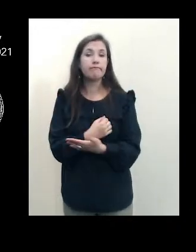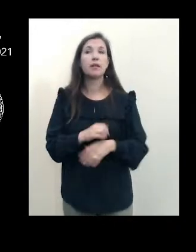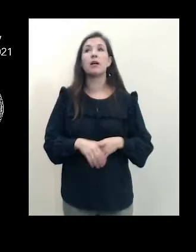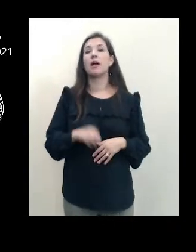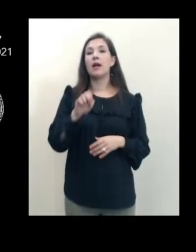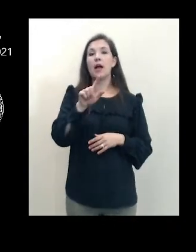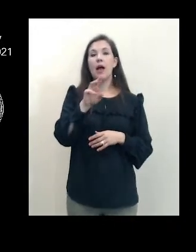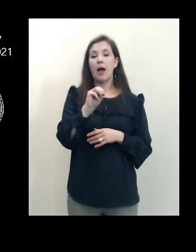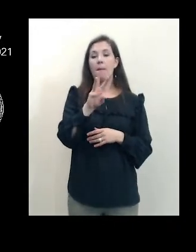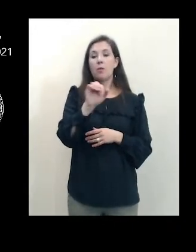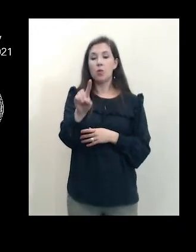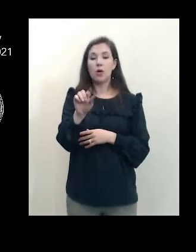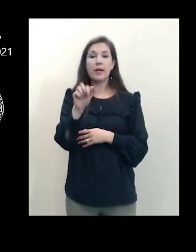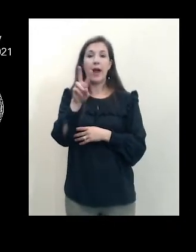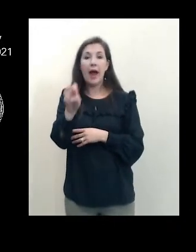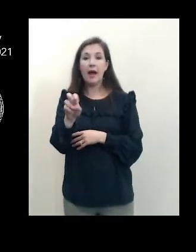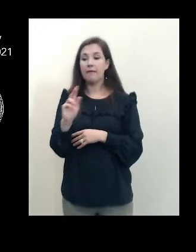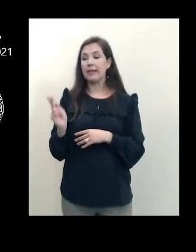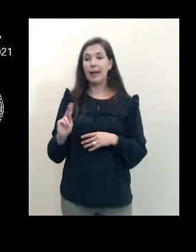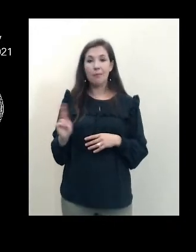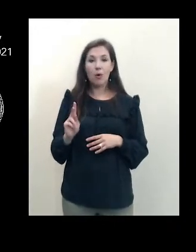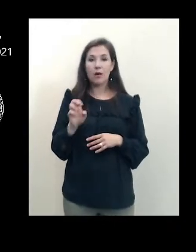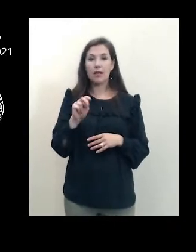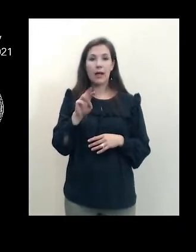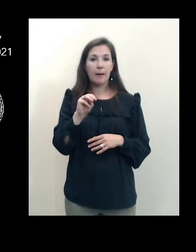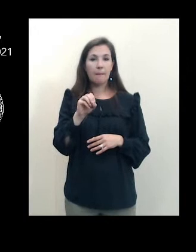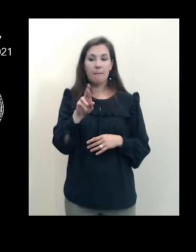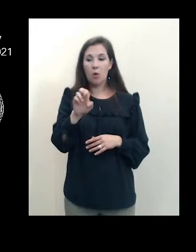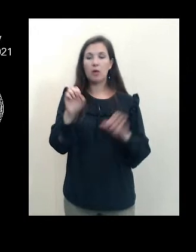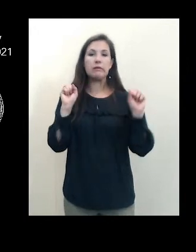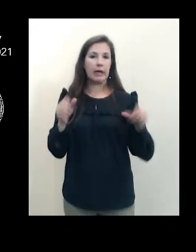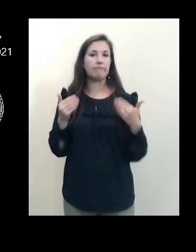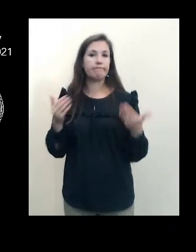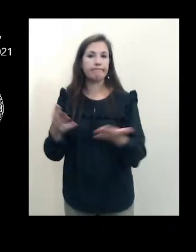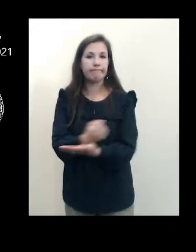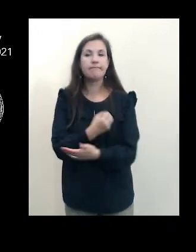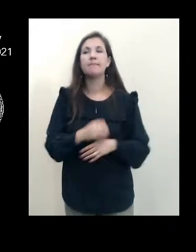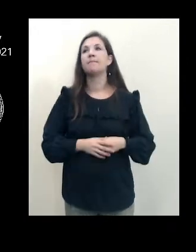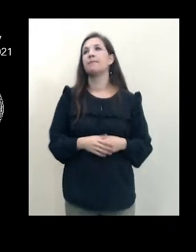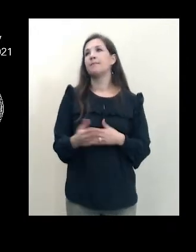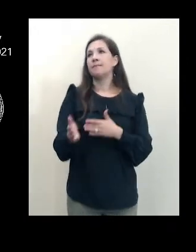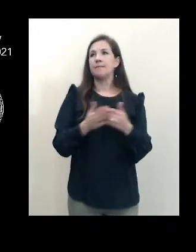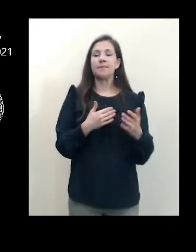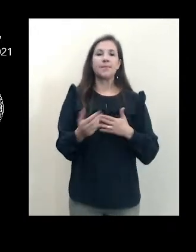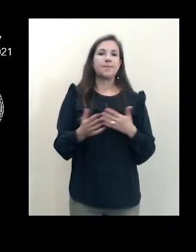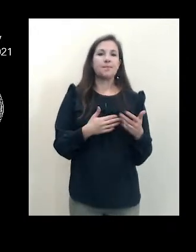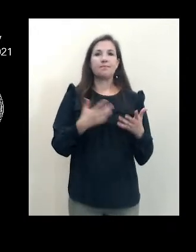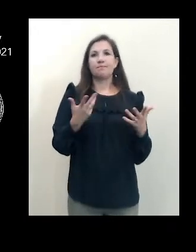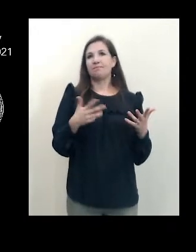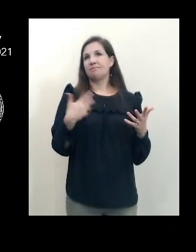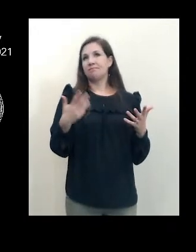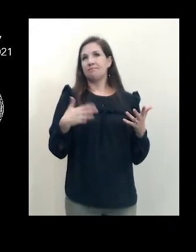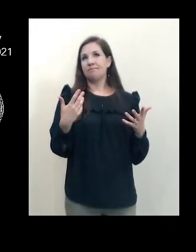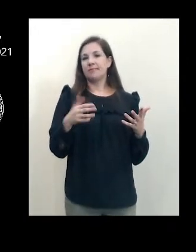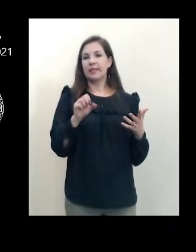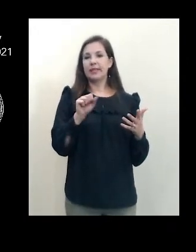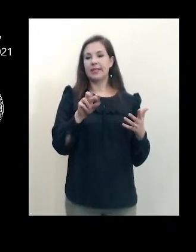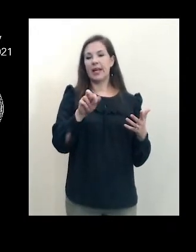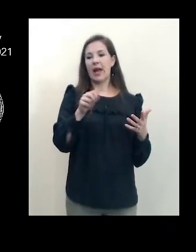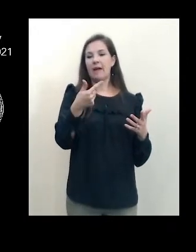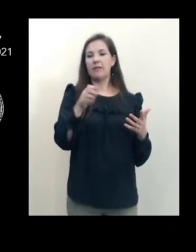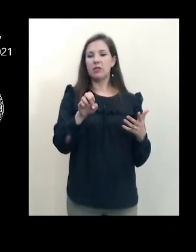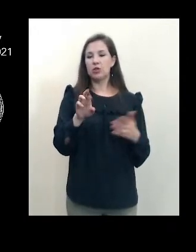on Elmwood Avenue in Kenmore, it doesn't matter, or if you have a storefront on Savage Road